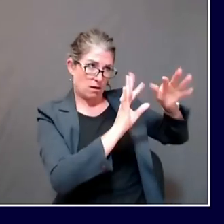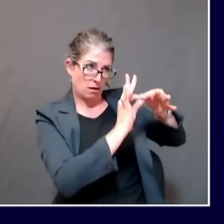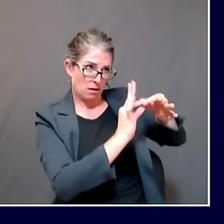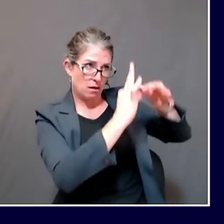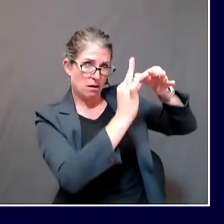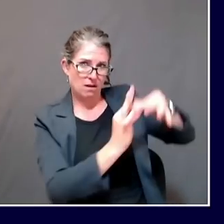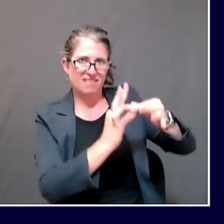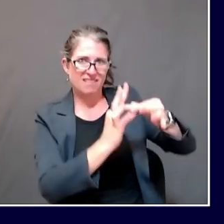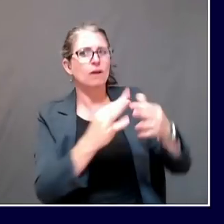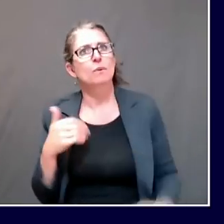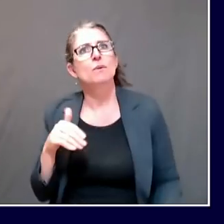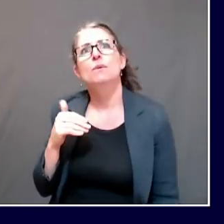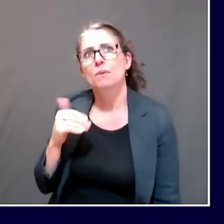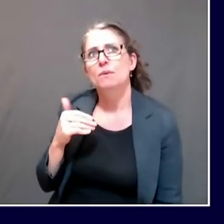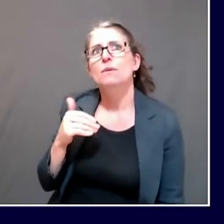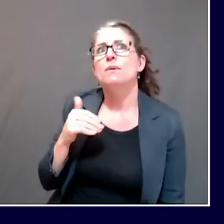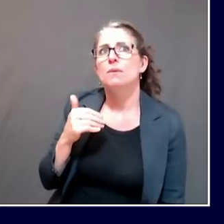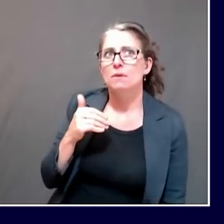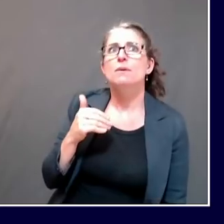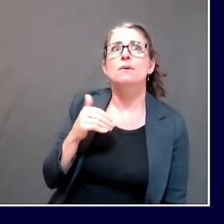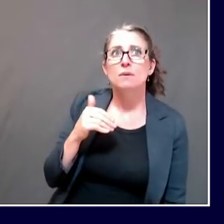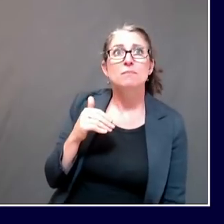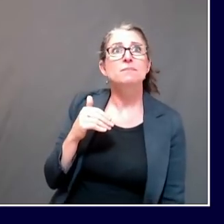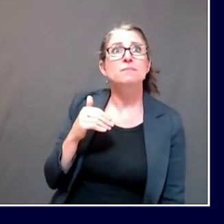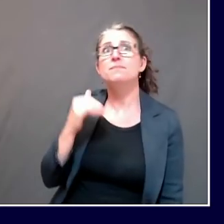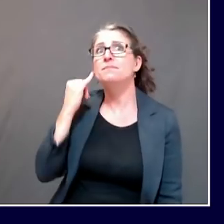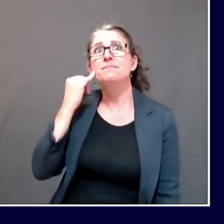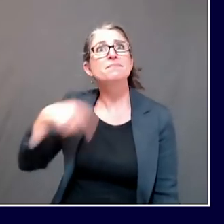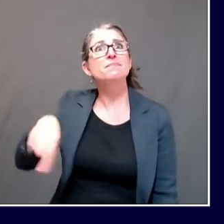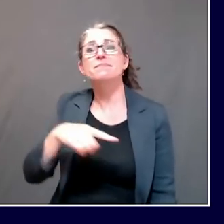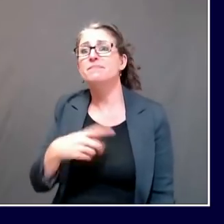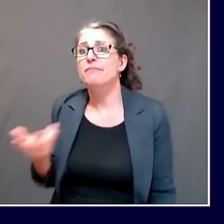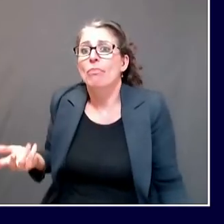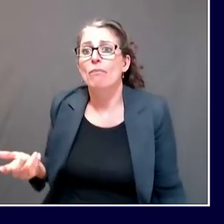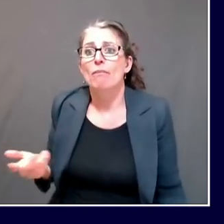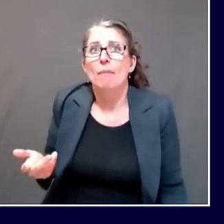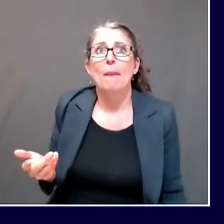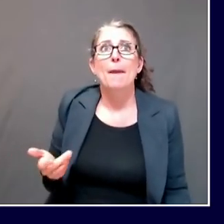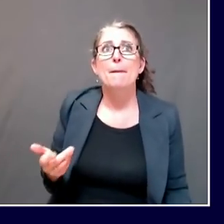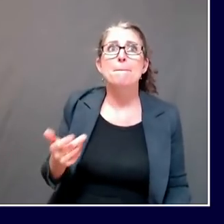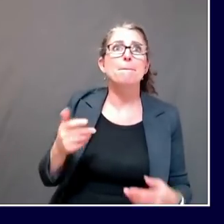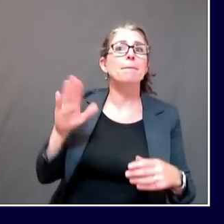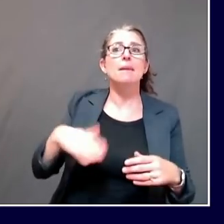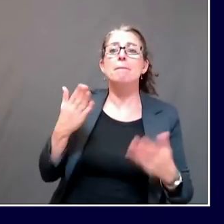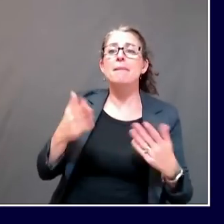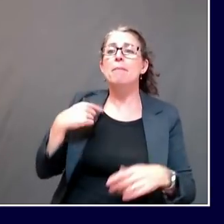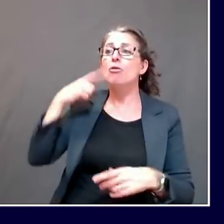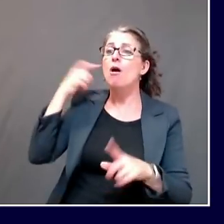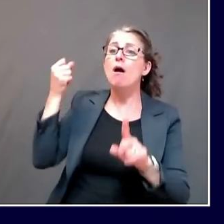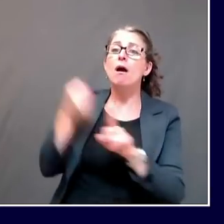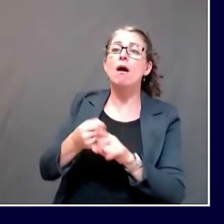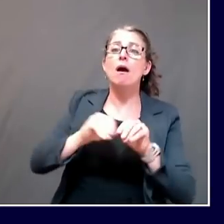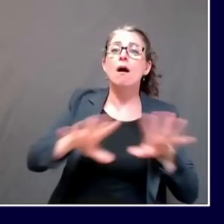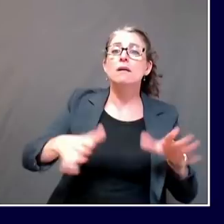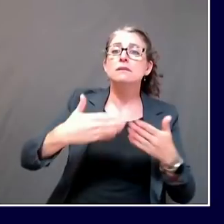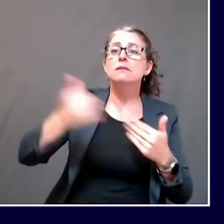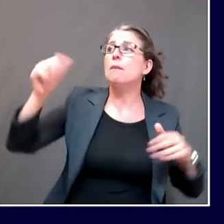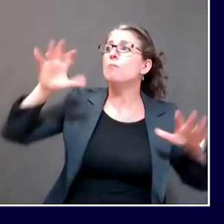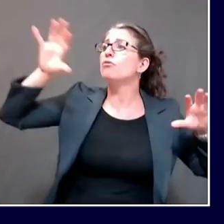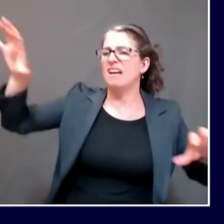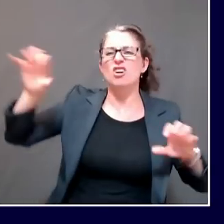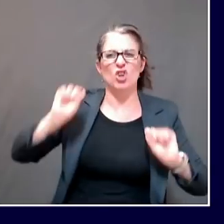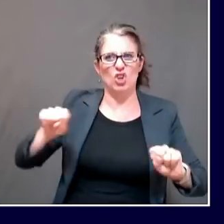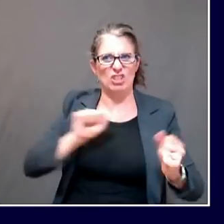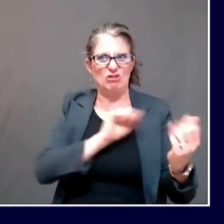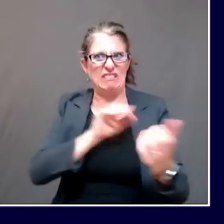unconnected outbreaks. But because of their work, piecing together these pieces, being the classic gumshoe disease